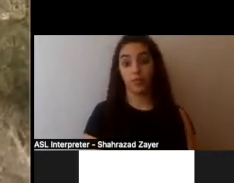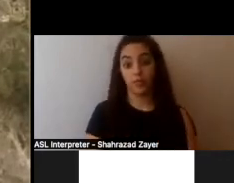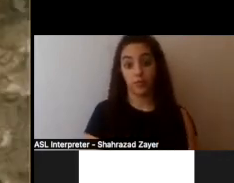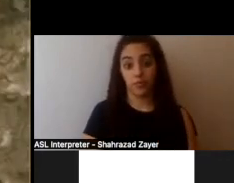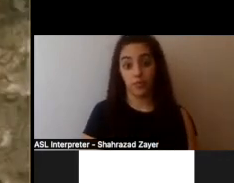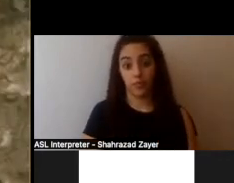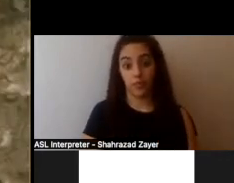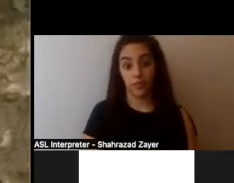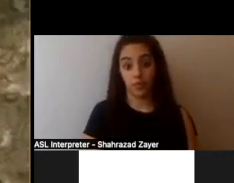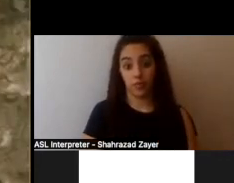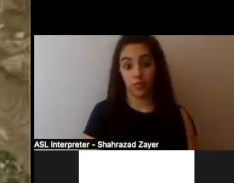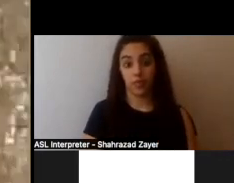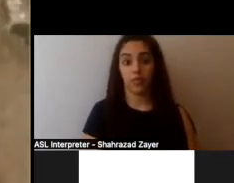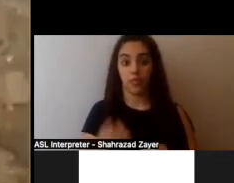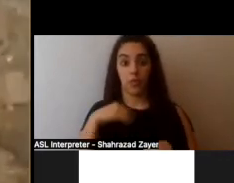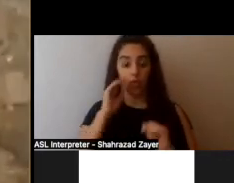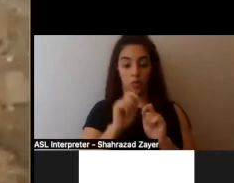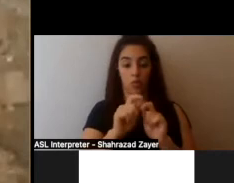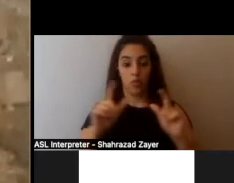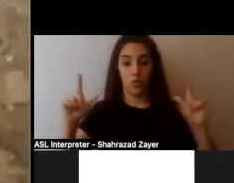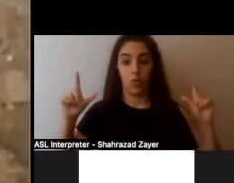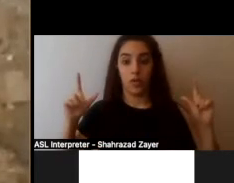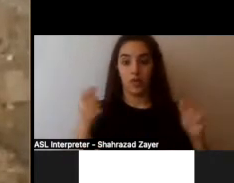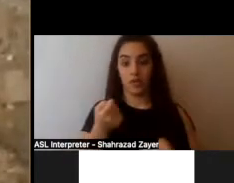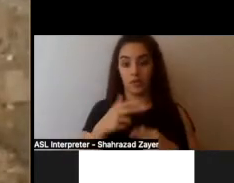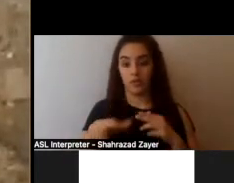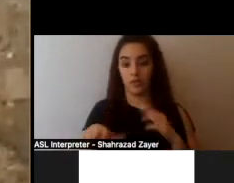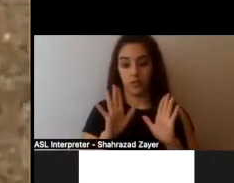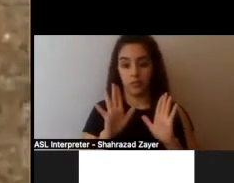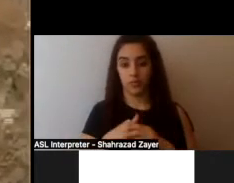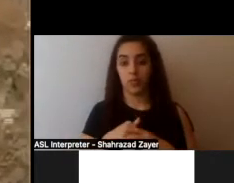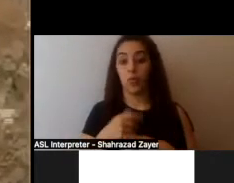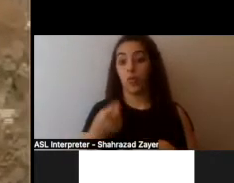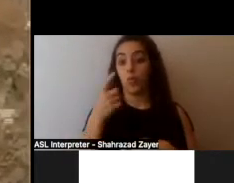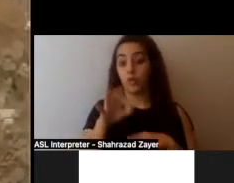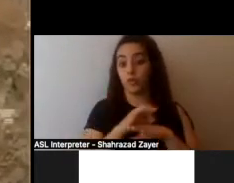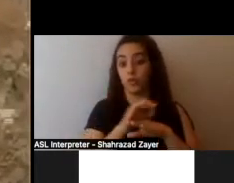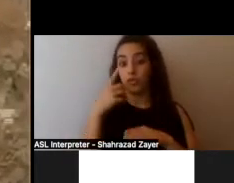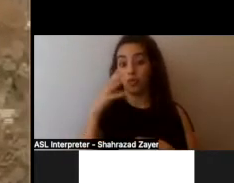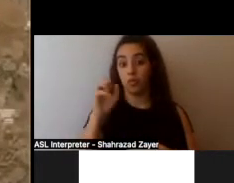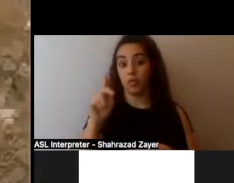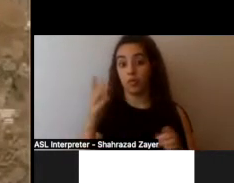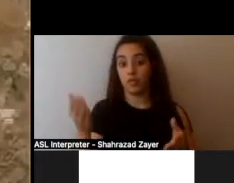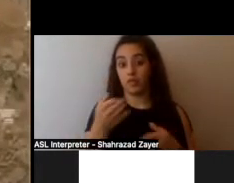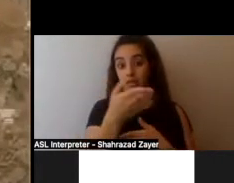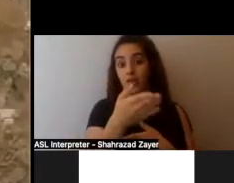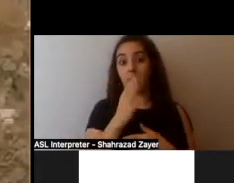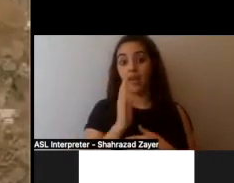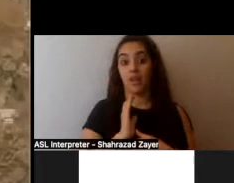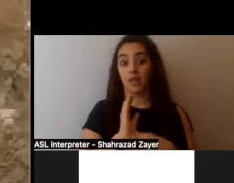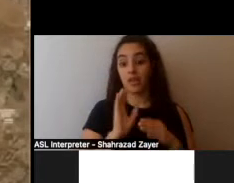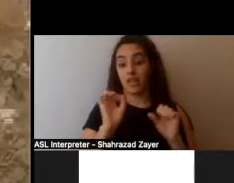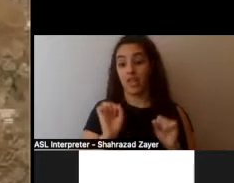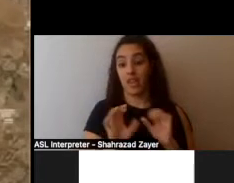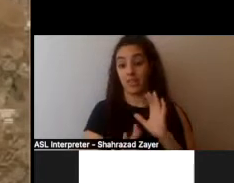And I'm going to scroll in just very briefly. One of the features of the map is this over here where it says find an address or place.